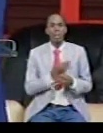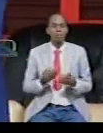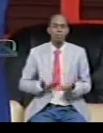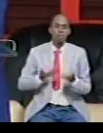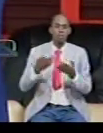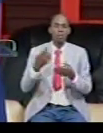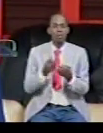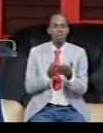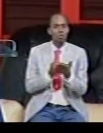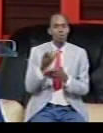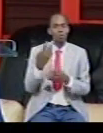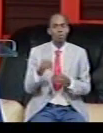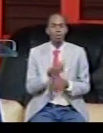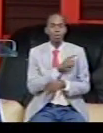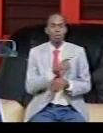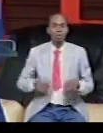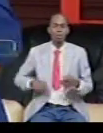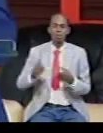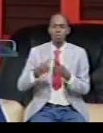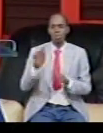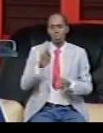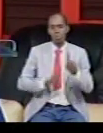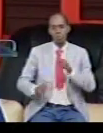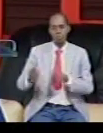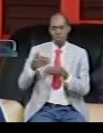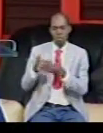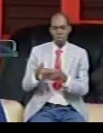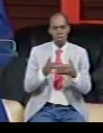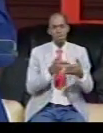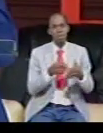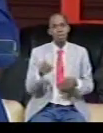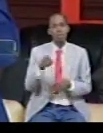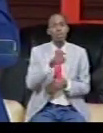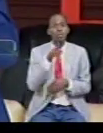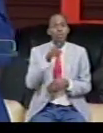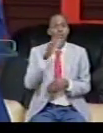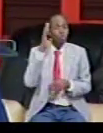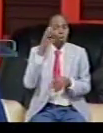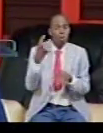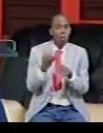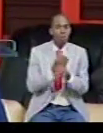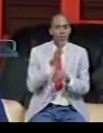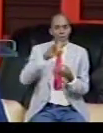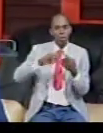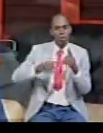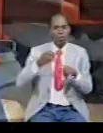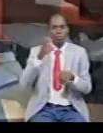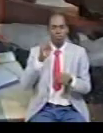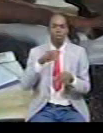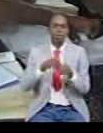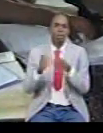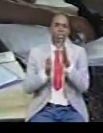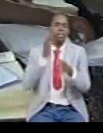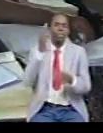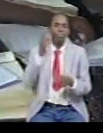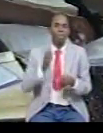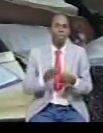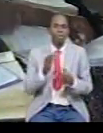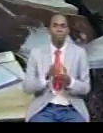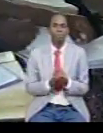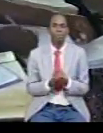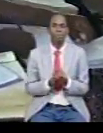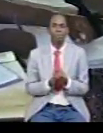love unto the people around you. You will win your companions in Jesus'